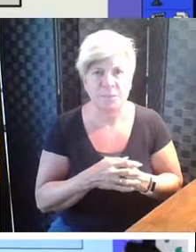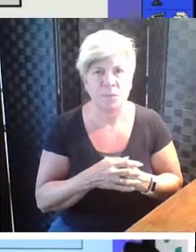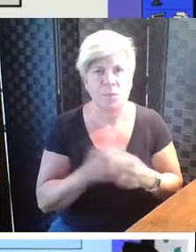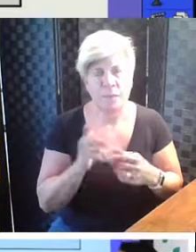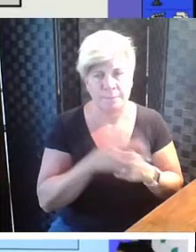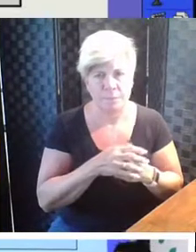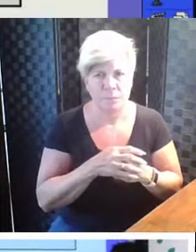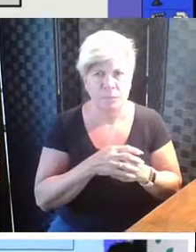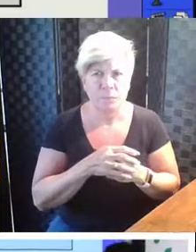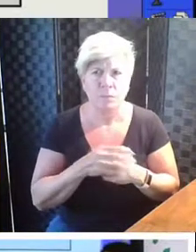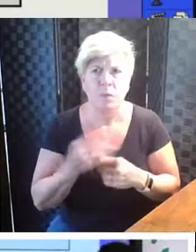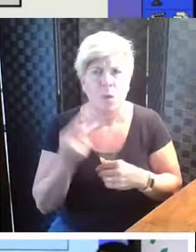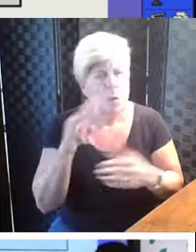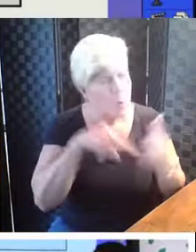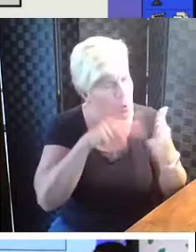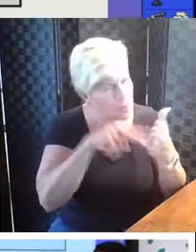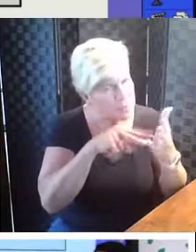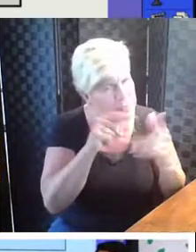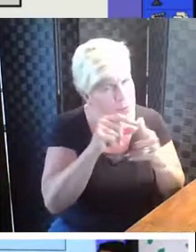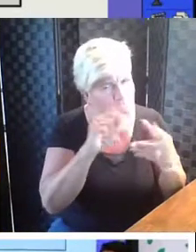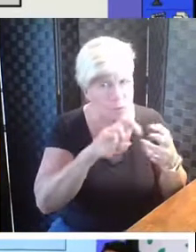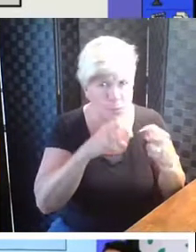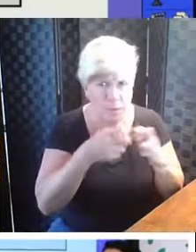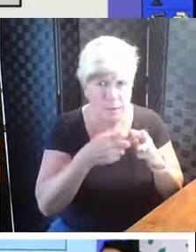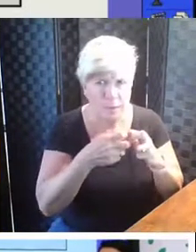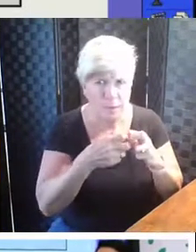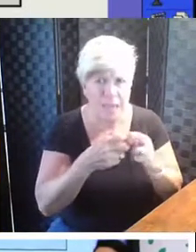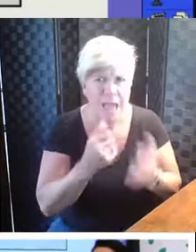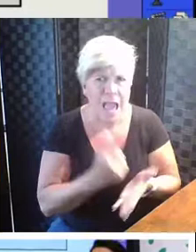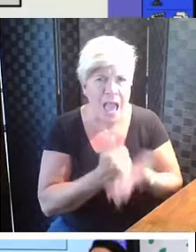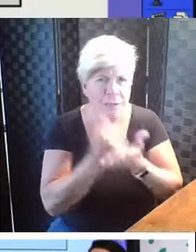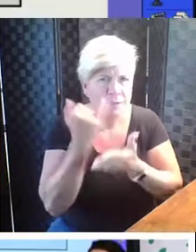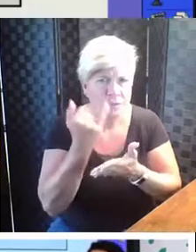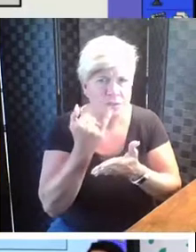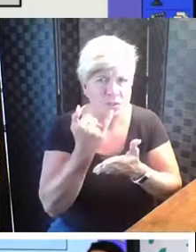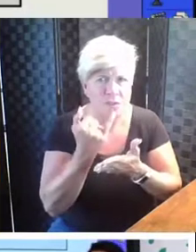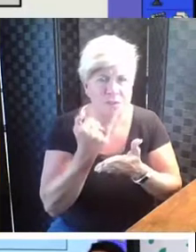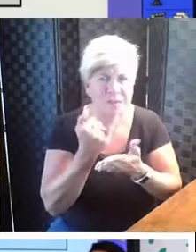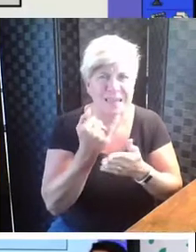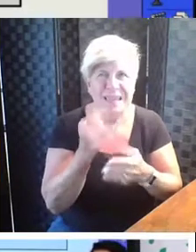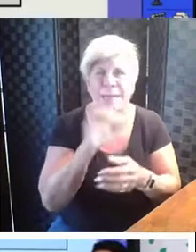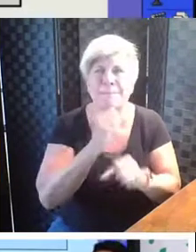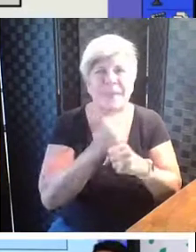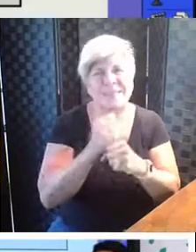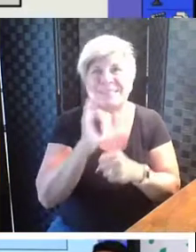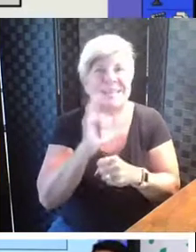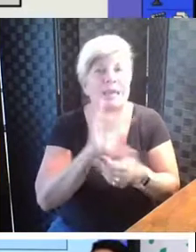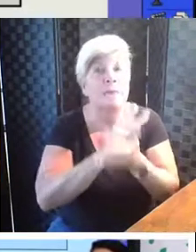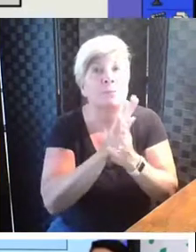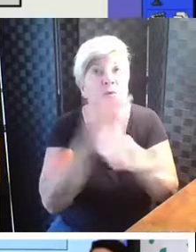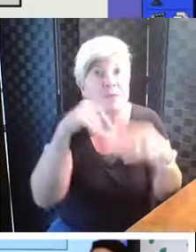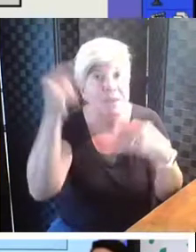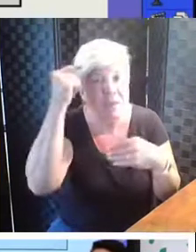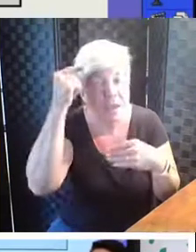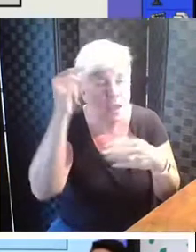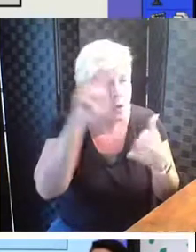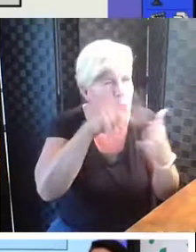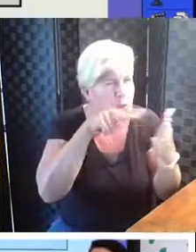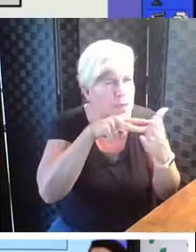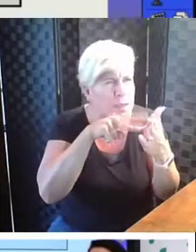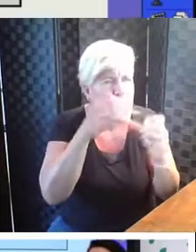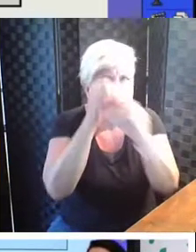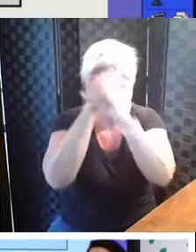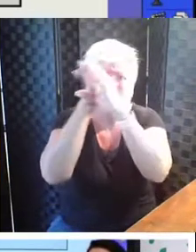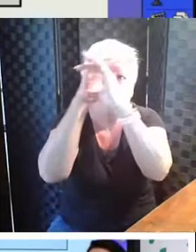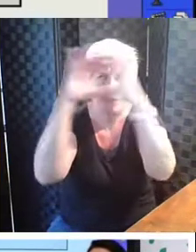Now, when we're reading a word problem, it helps if you make a movie in your head. So as you're reading what's happening, you're